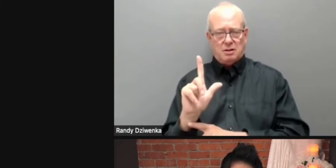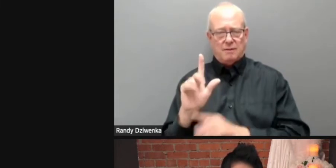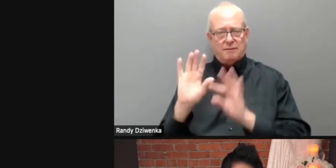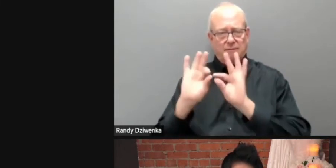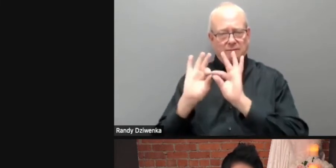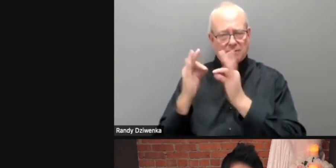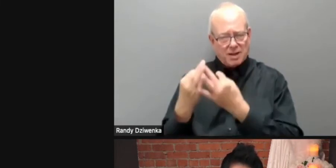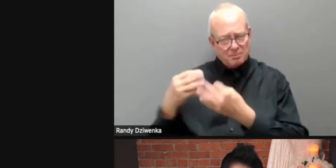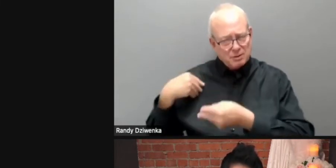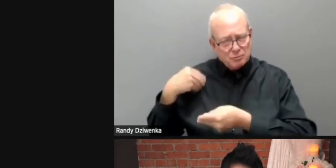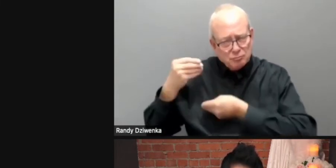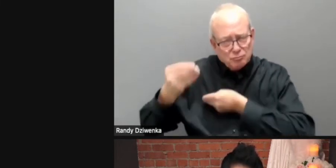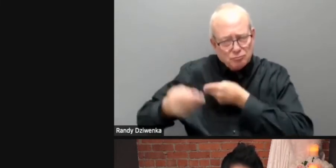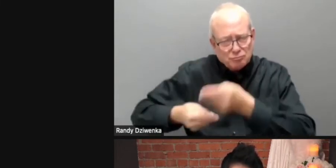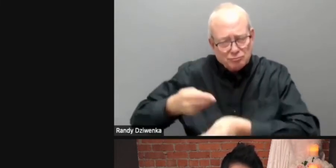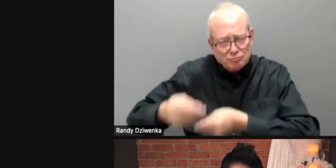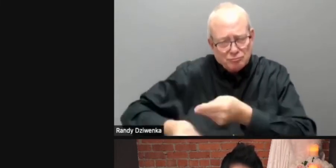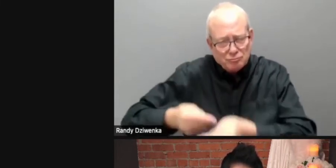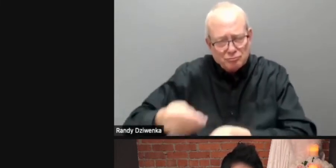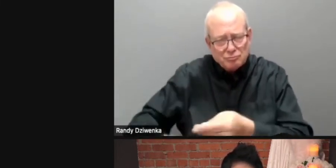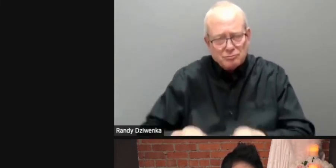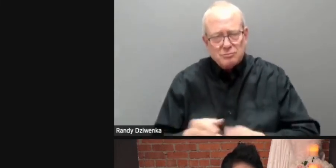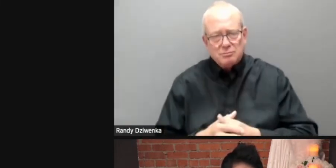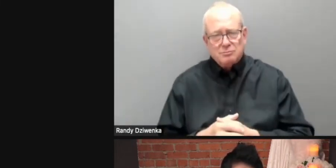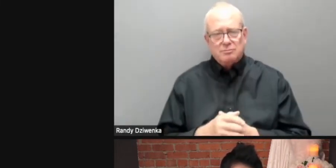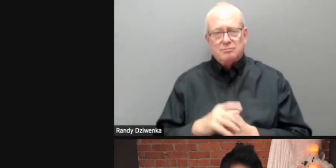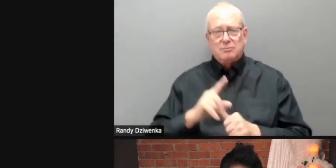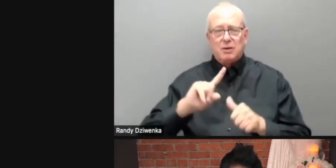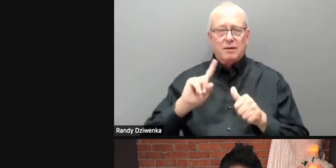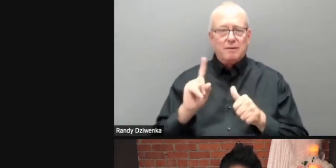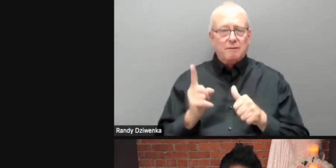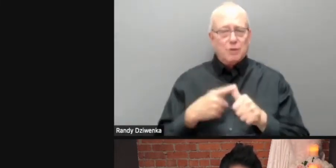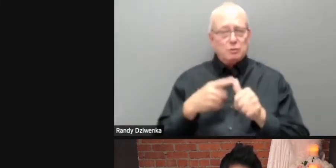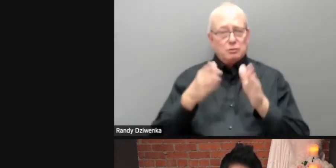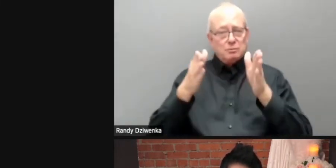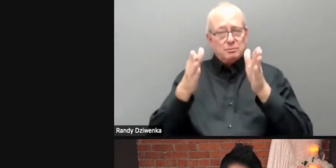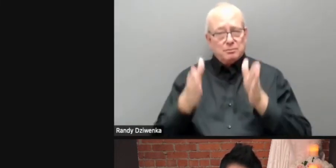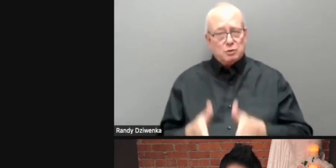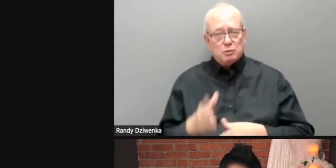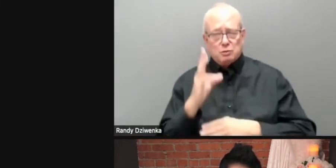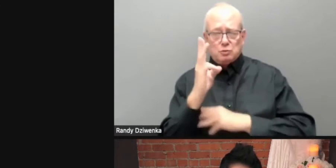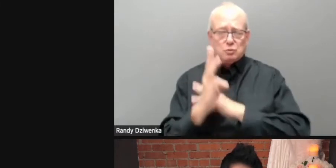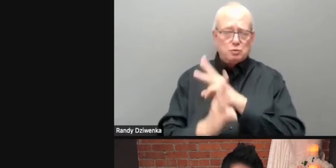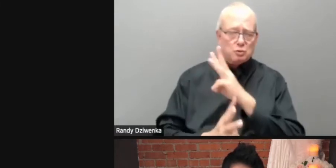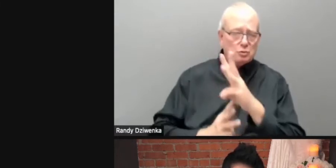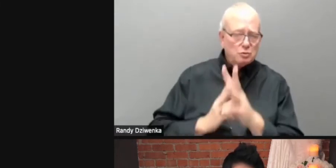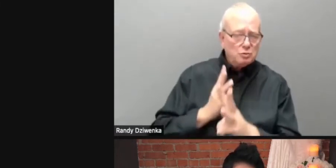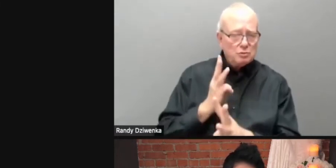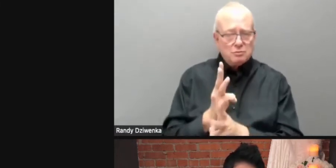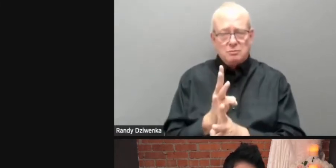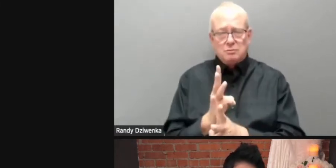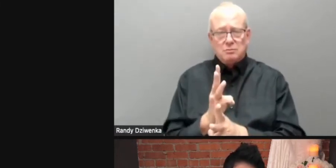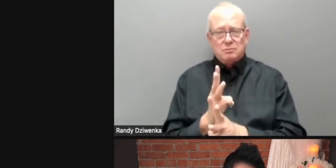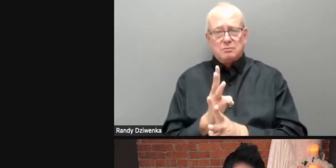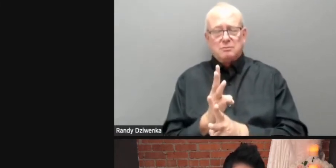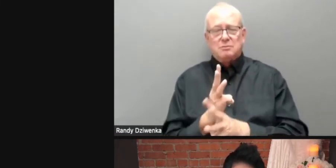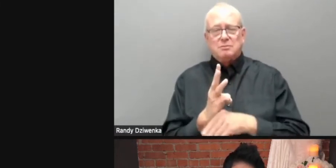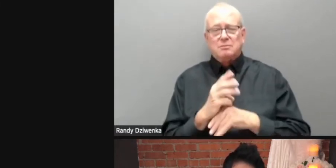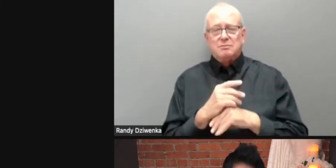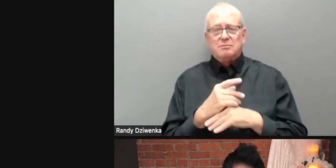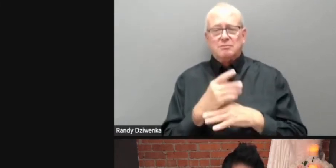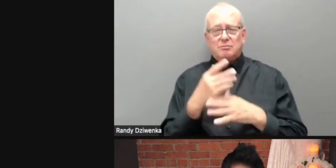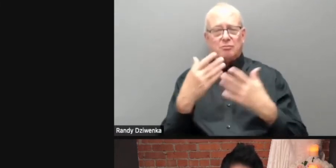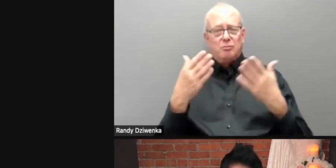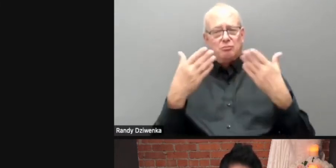first member of the royal family in the world to be openly gay. He is the only Indian to be featured on Oprah